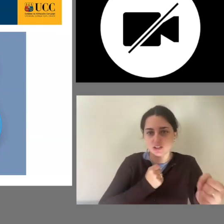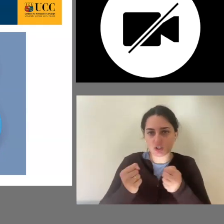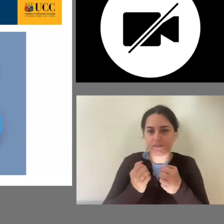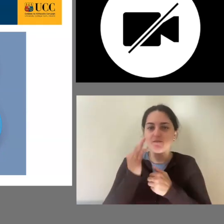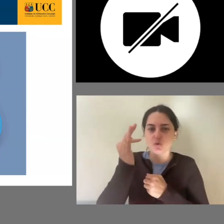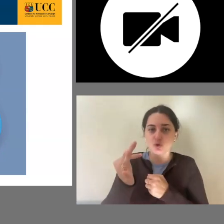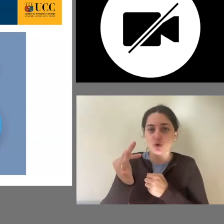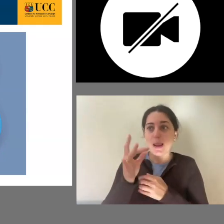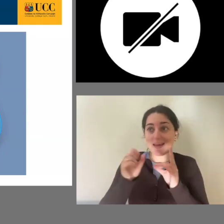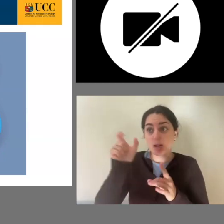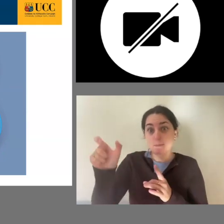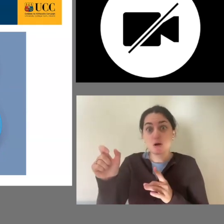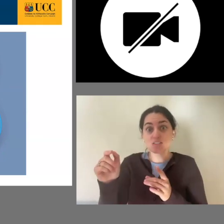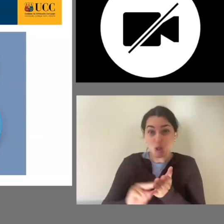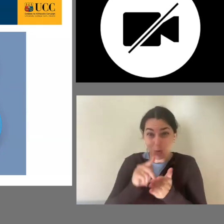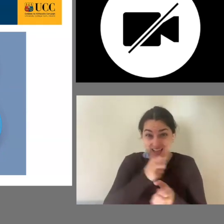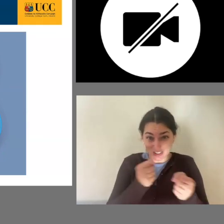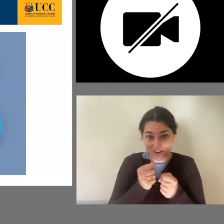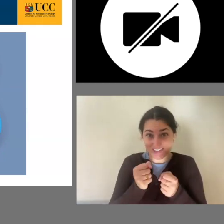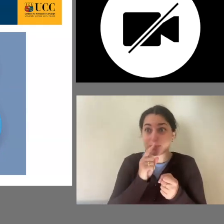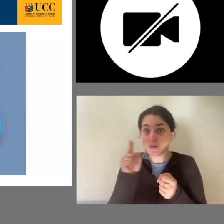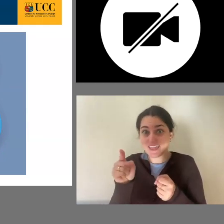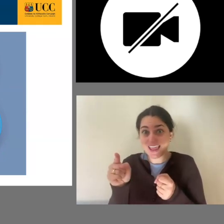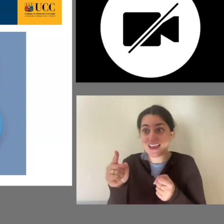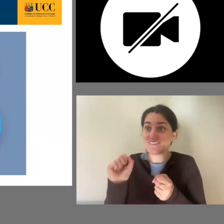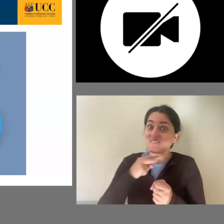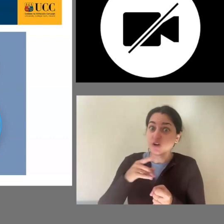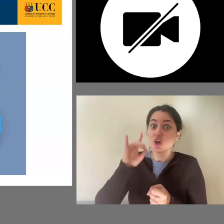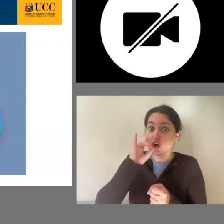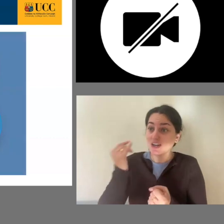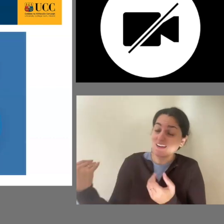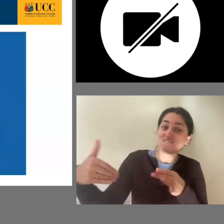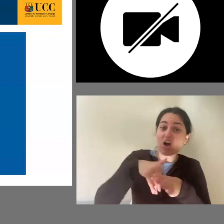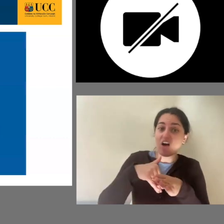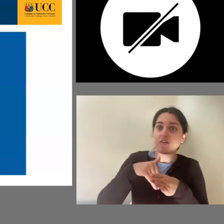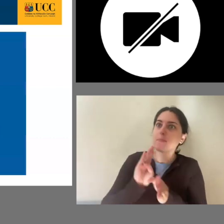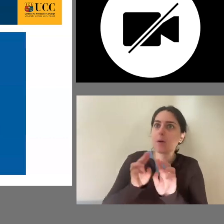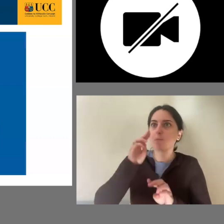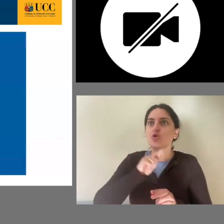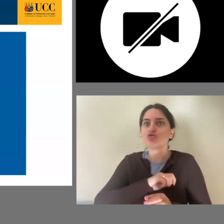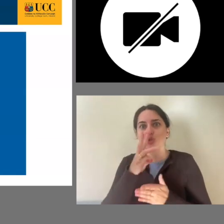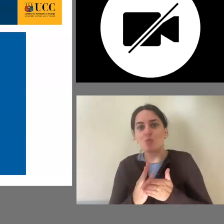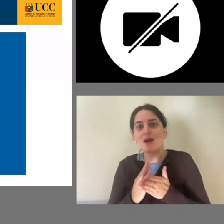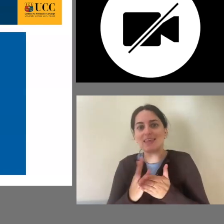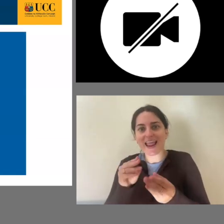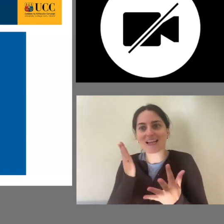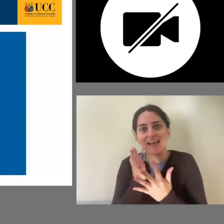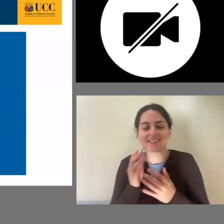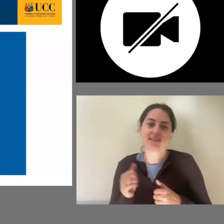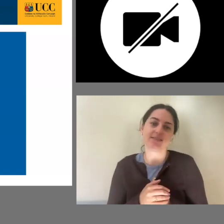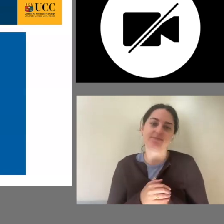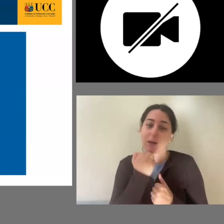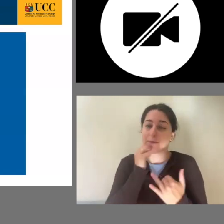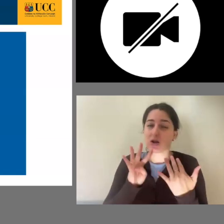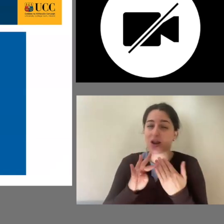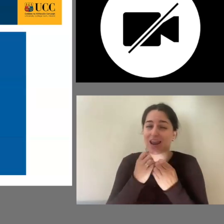by the people who use them, they become more effective, respectful, and trustworthy. 9.